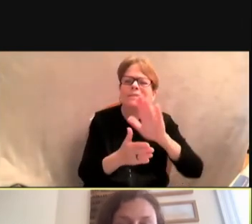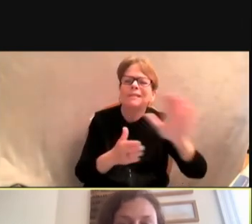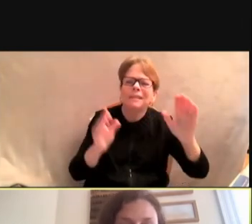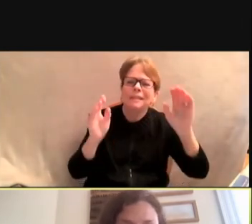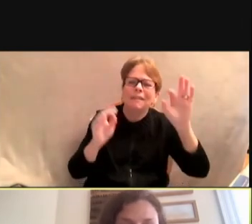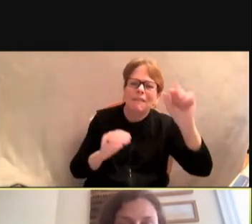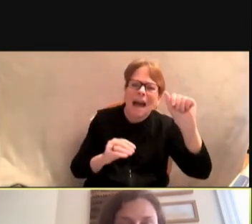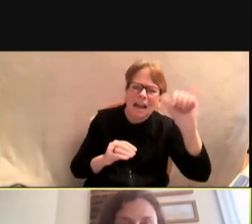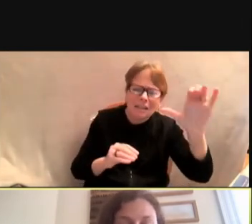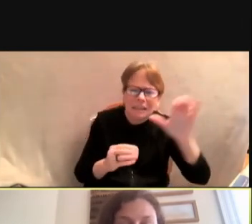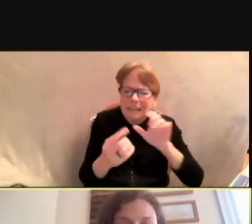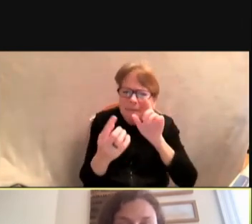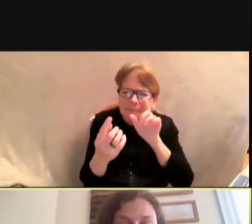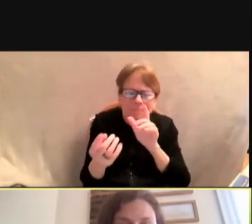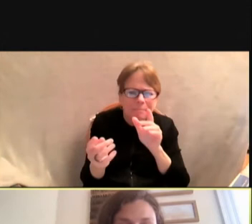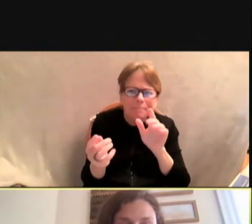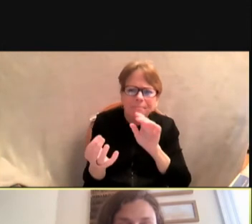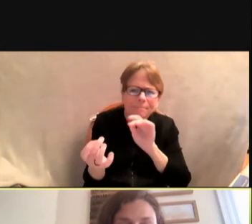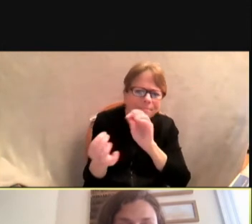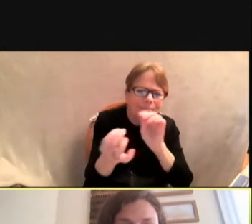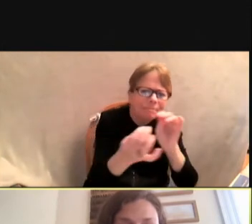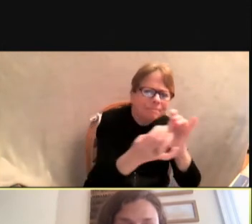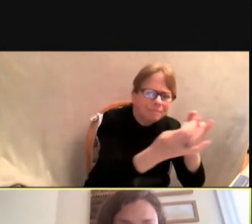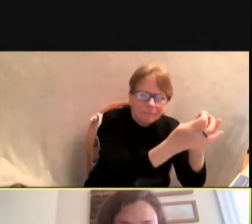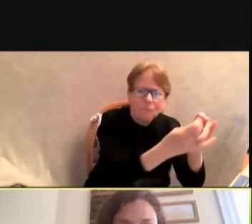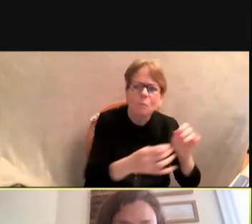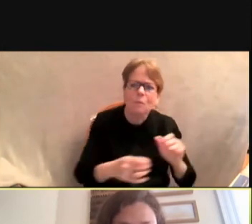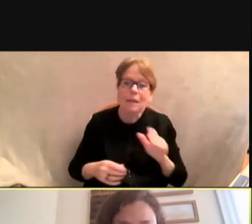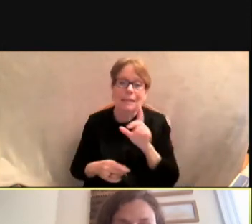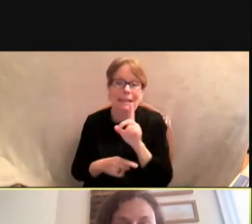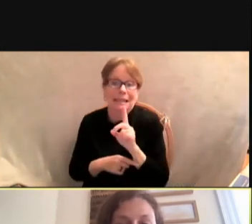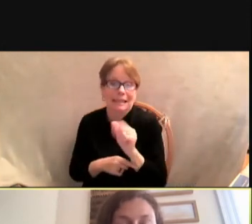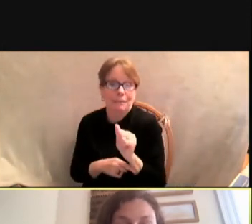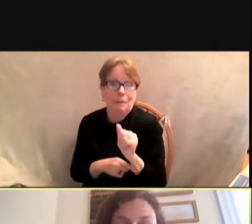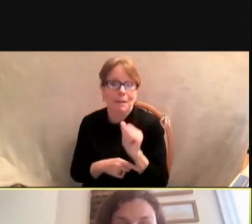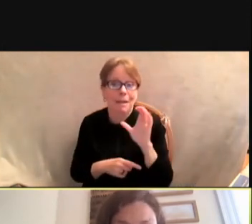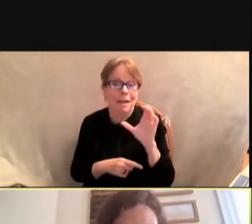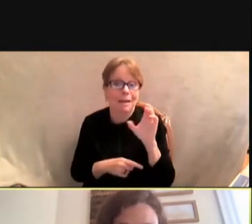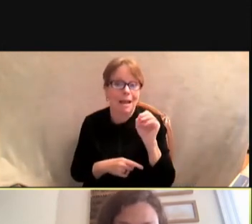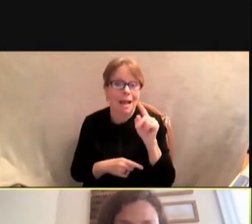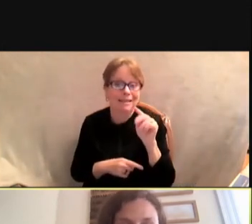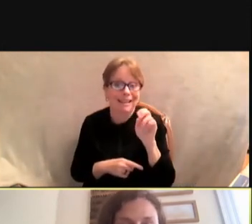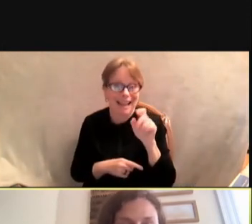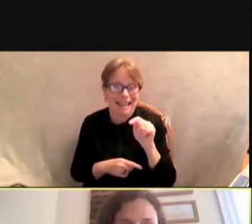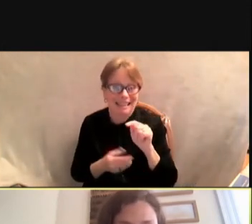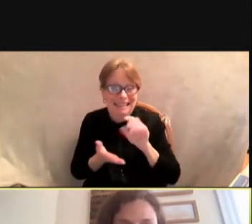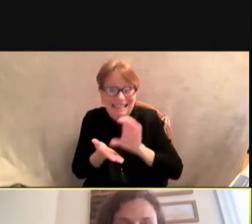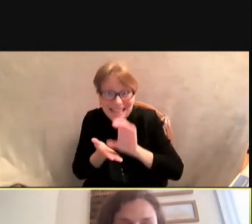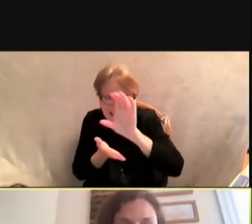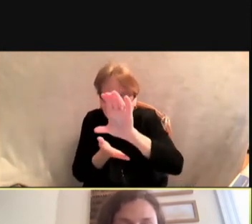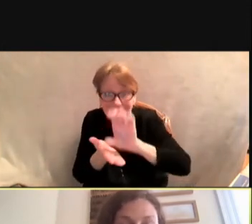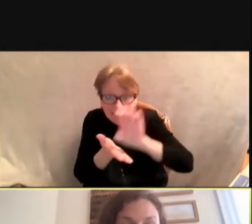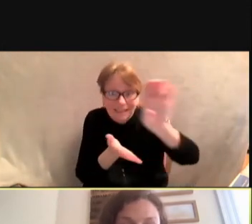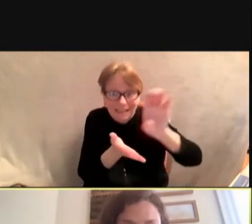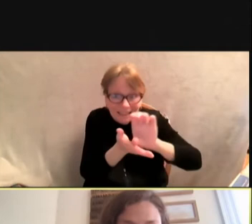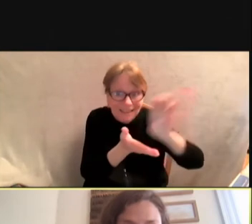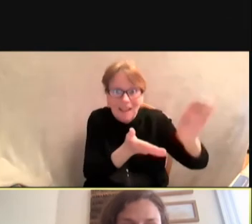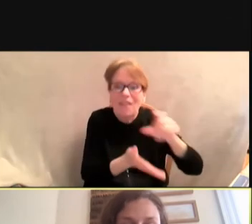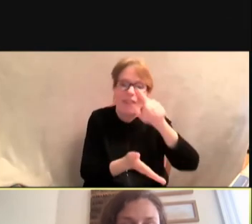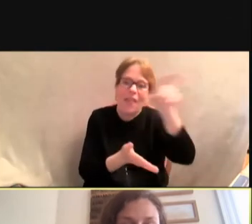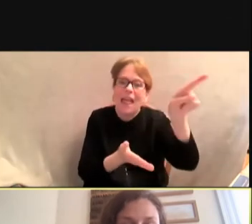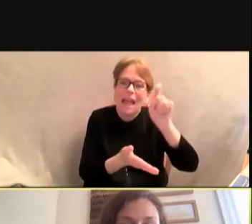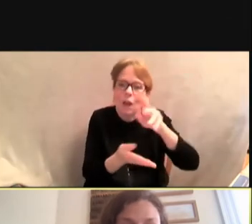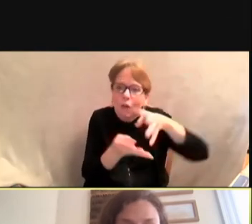we're able to weave disability content into existing courses throughout the curriculum in a way that was